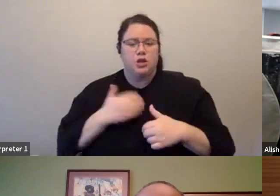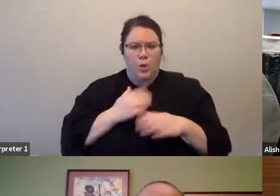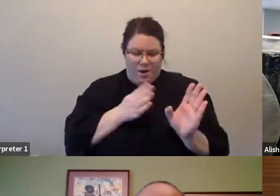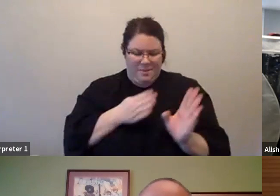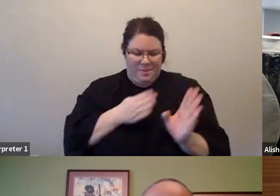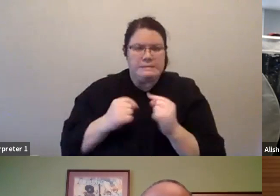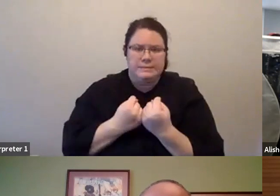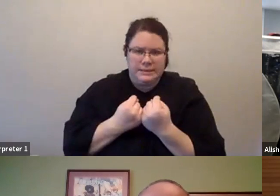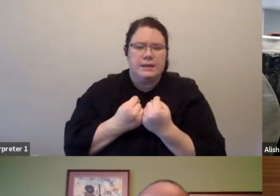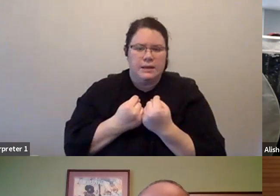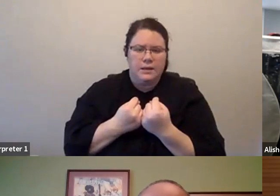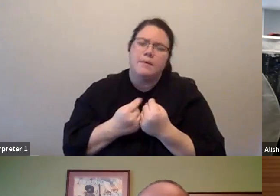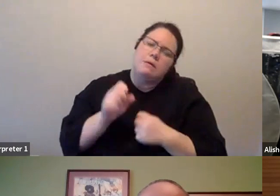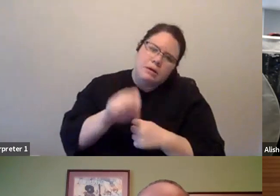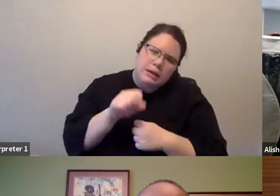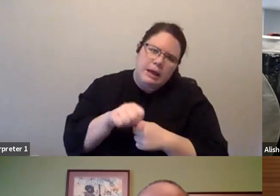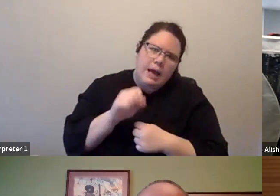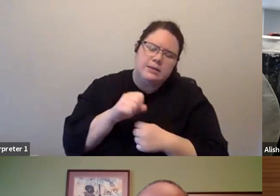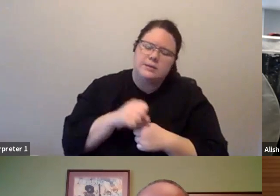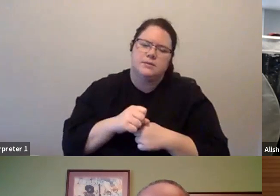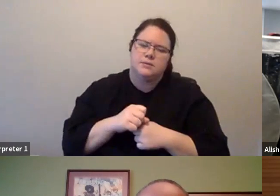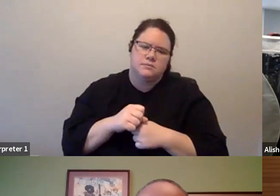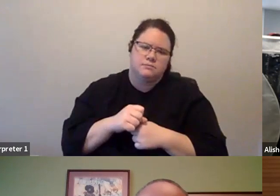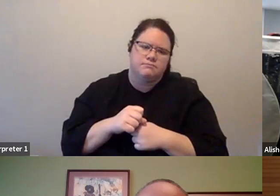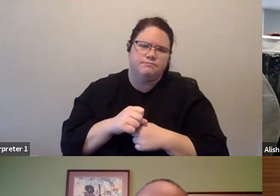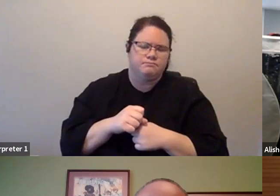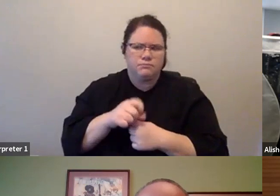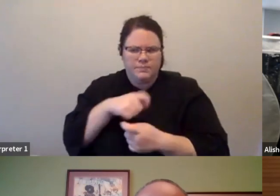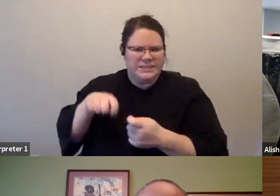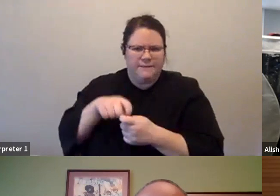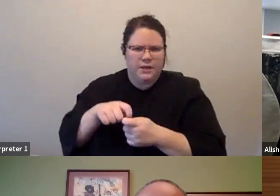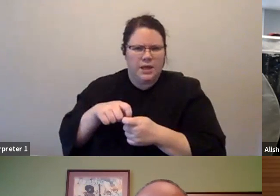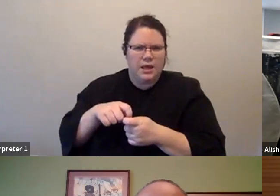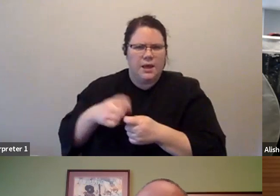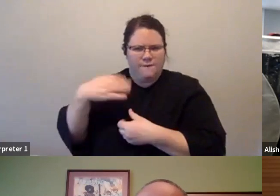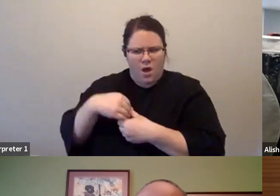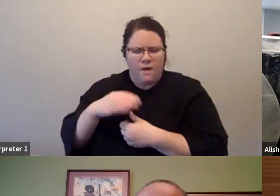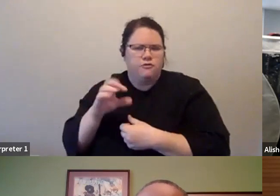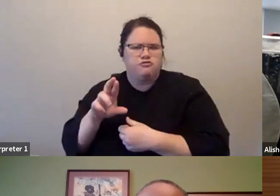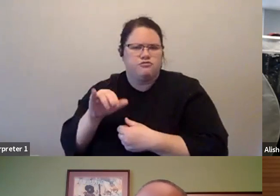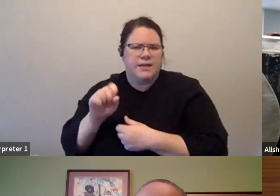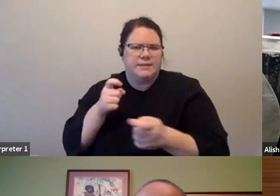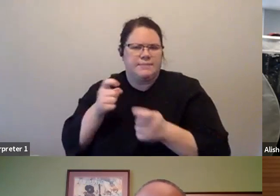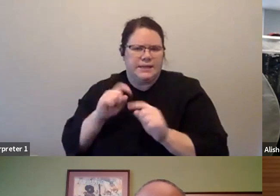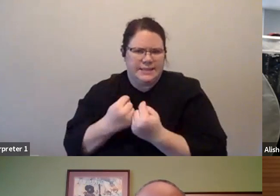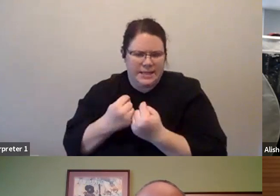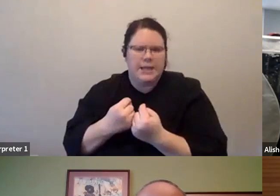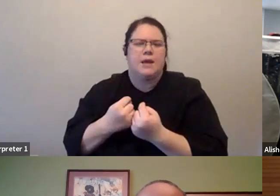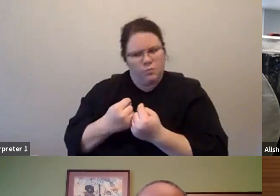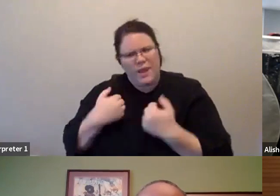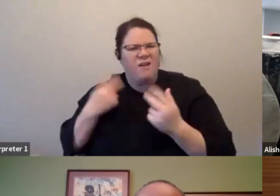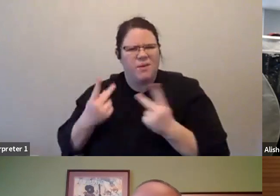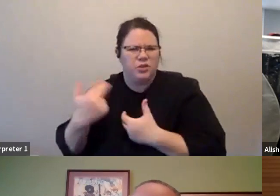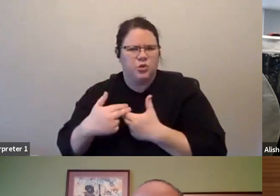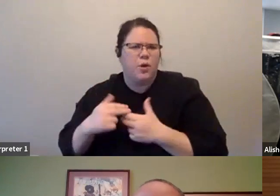team, although I don't have anybody on my D&I team that specifically is a part of the crisis management team, we do have representation within that group